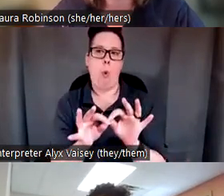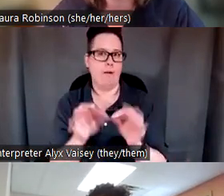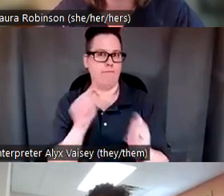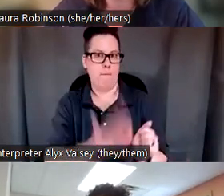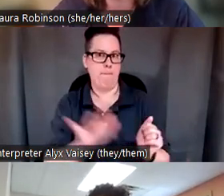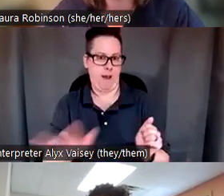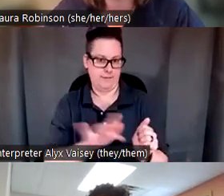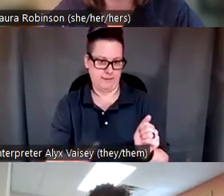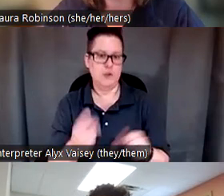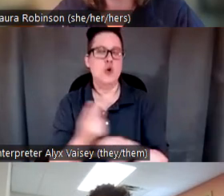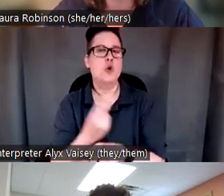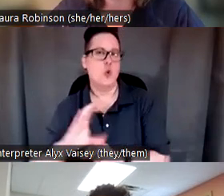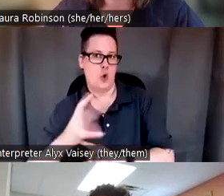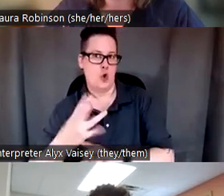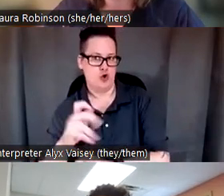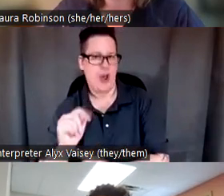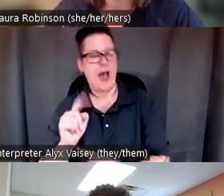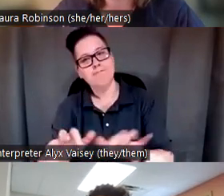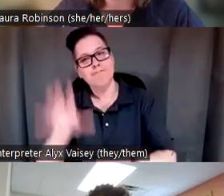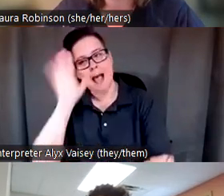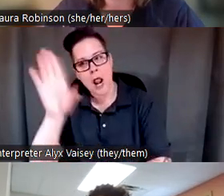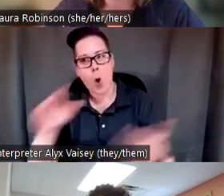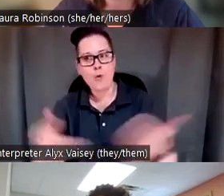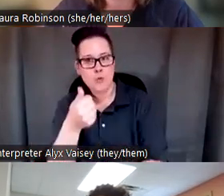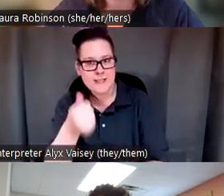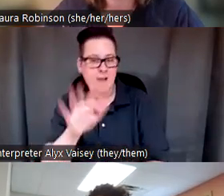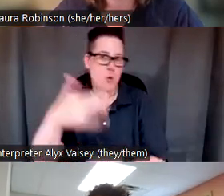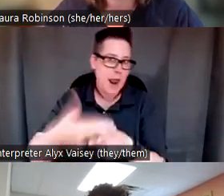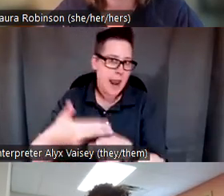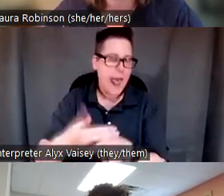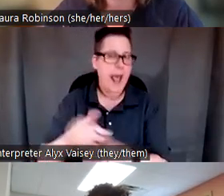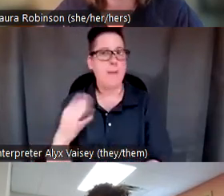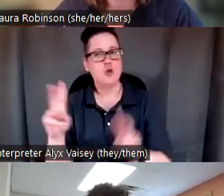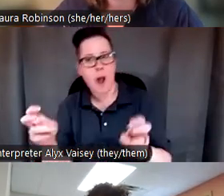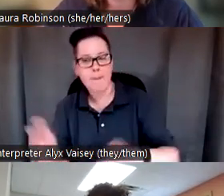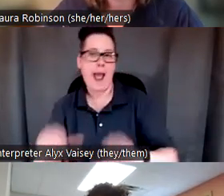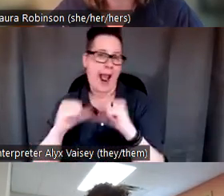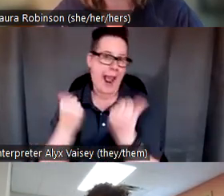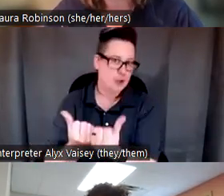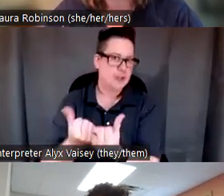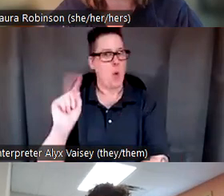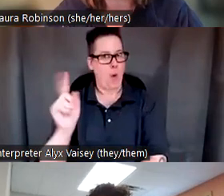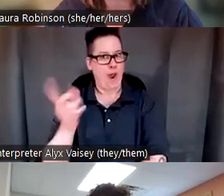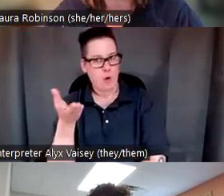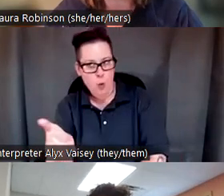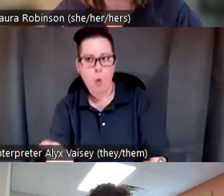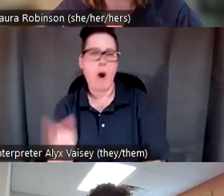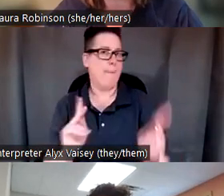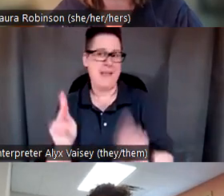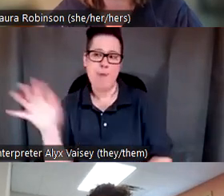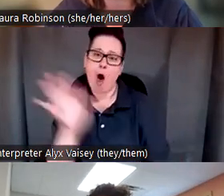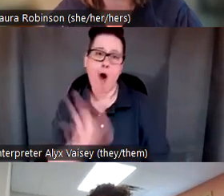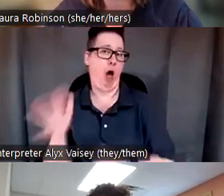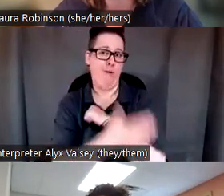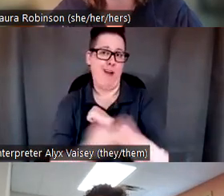Please use the chat button to type hello and introduce yourself with a name, job title, agency, and location. We have people from across the country